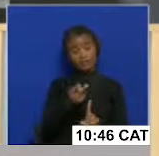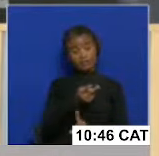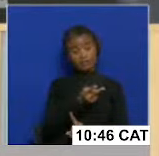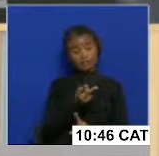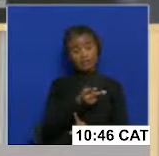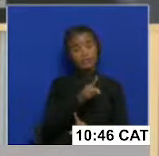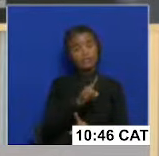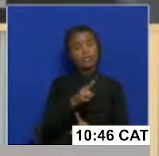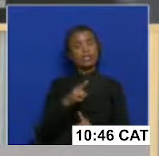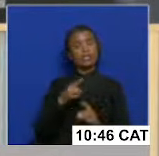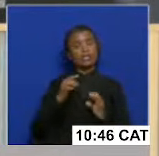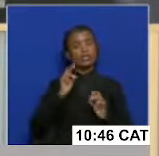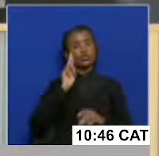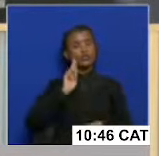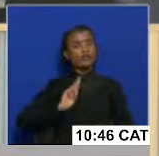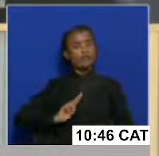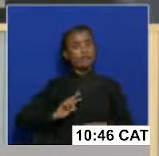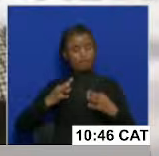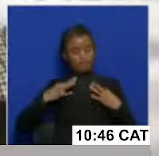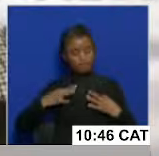to